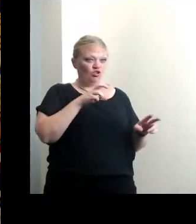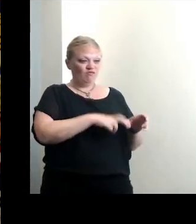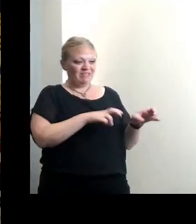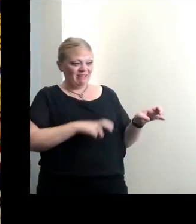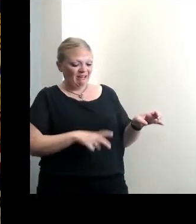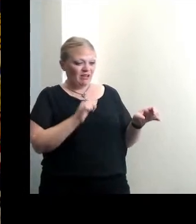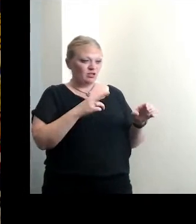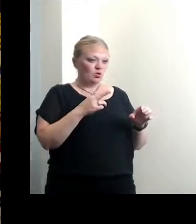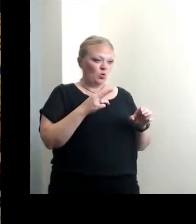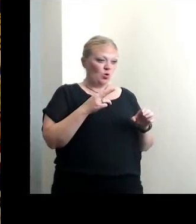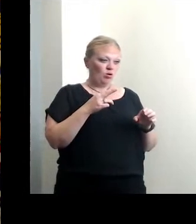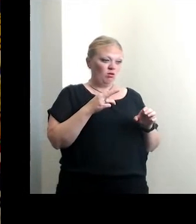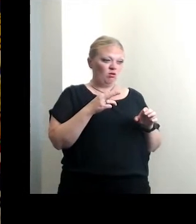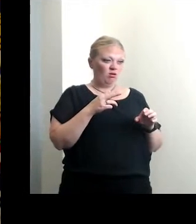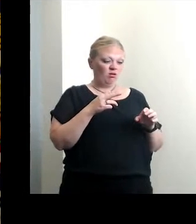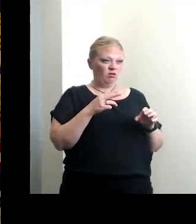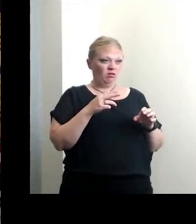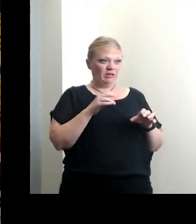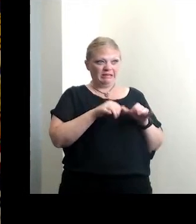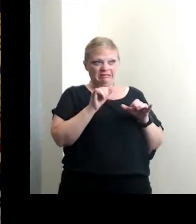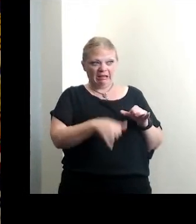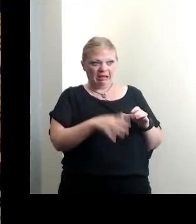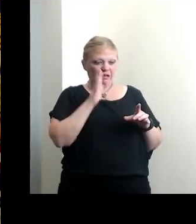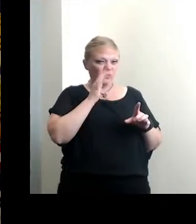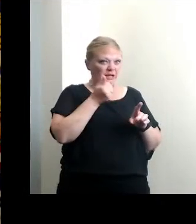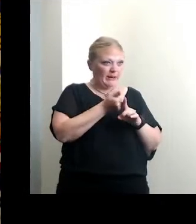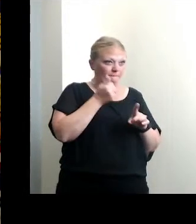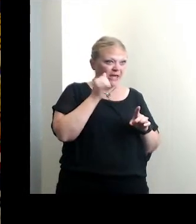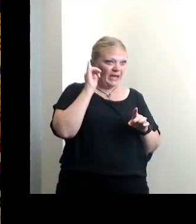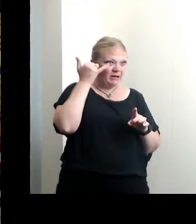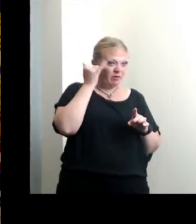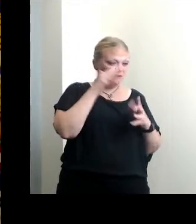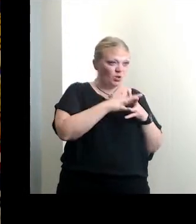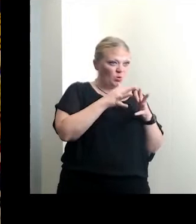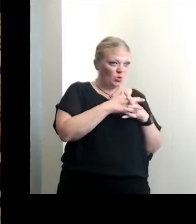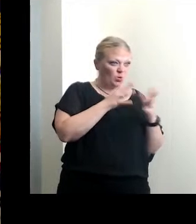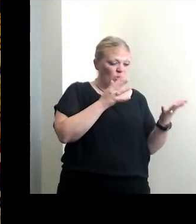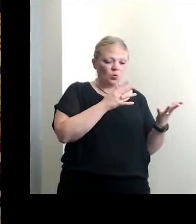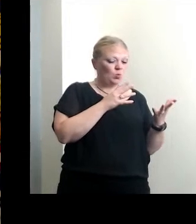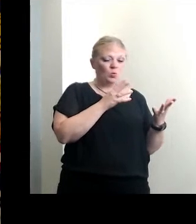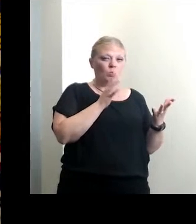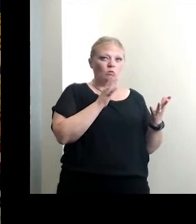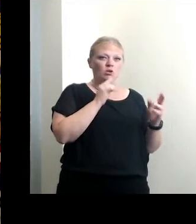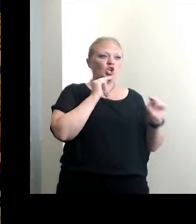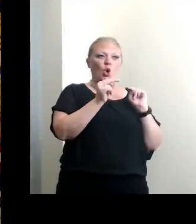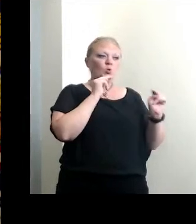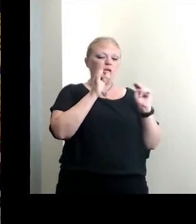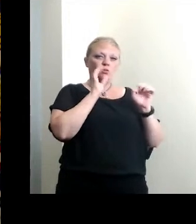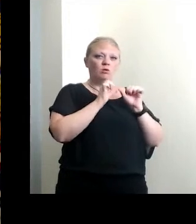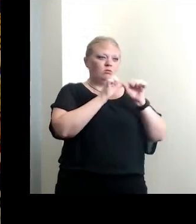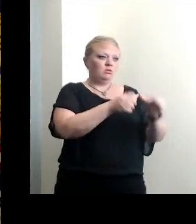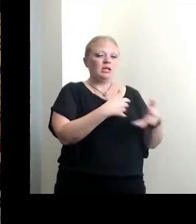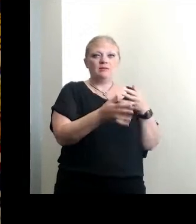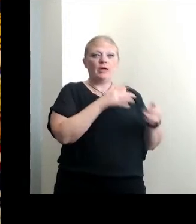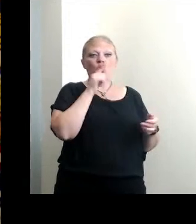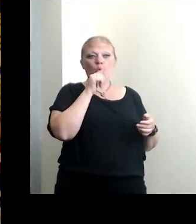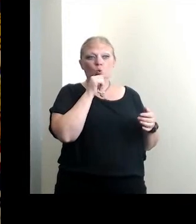impact negotiations. No, I don't believe it will impact negotiations. The negotiations have to continue regardless of who's county executive or